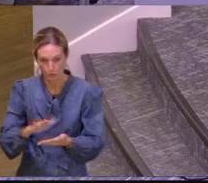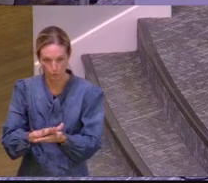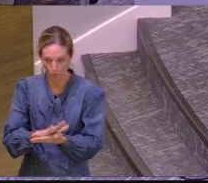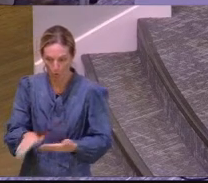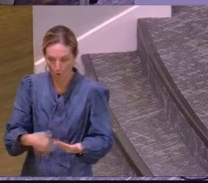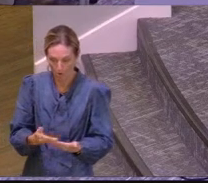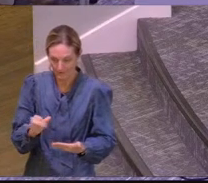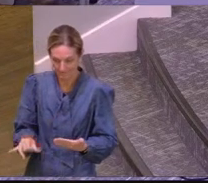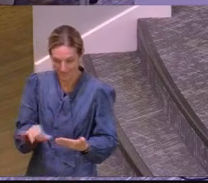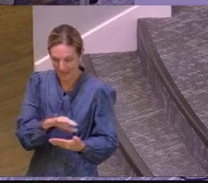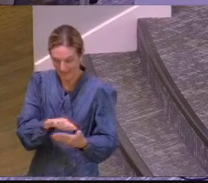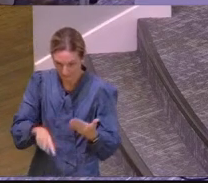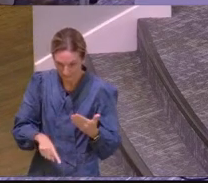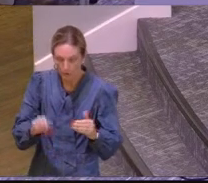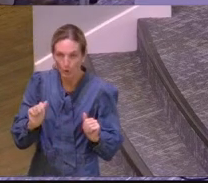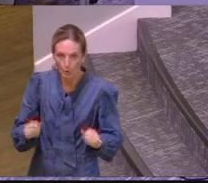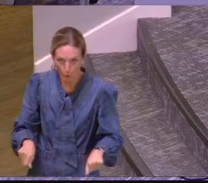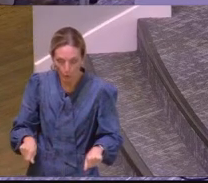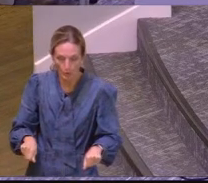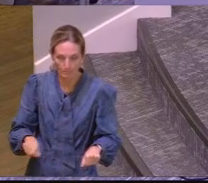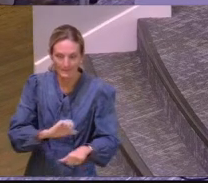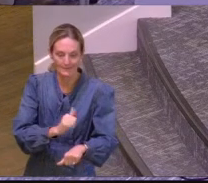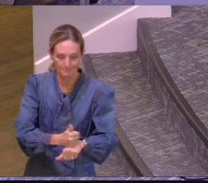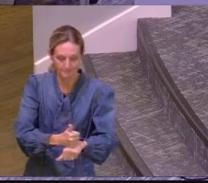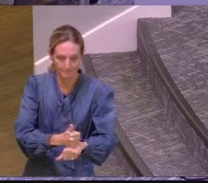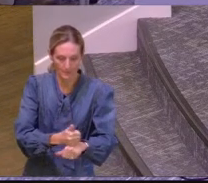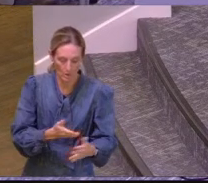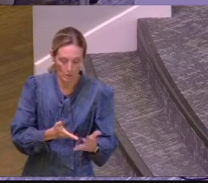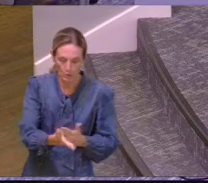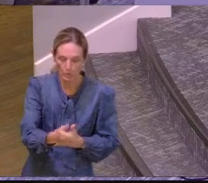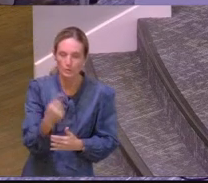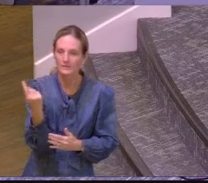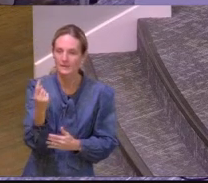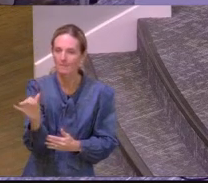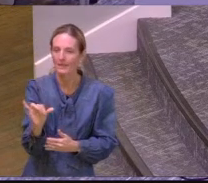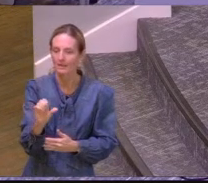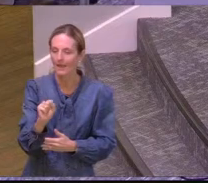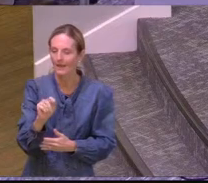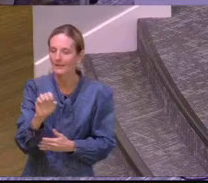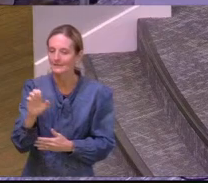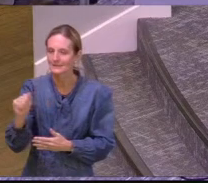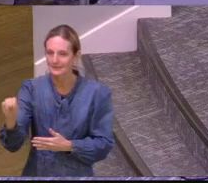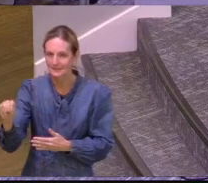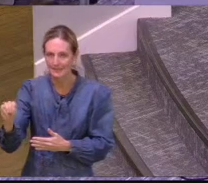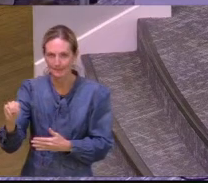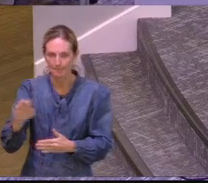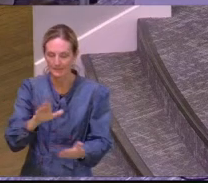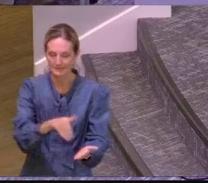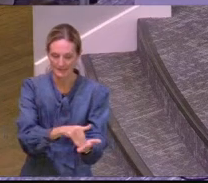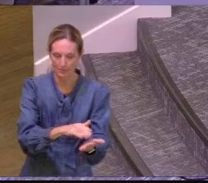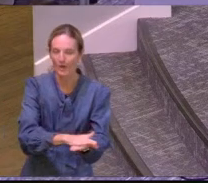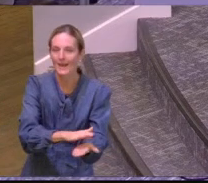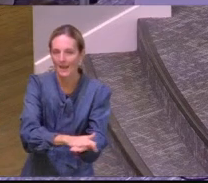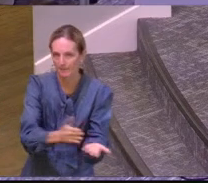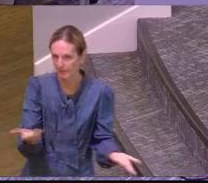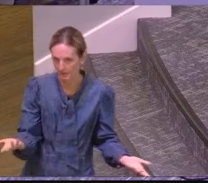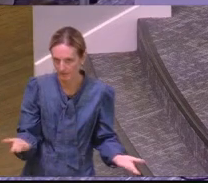through something like a STEAM center or academy.